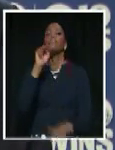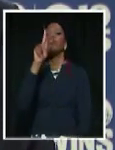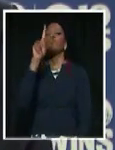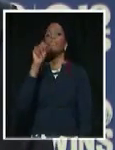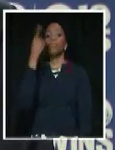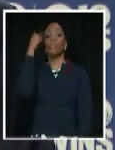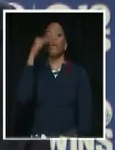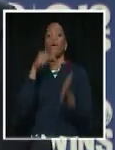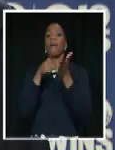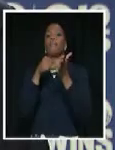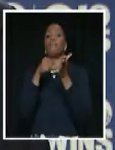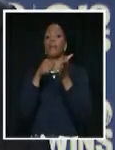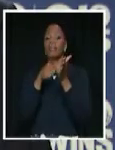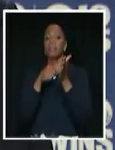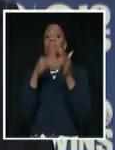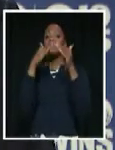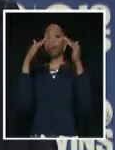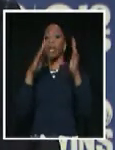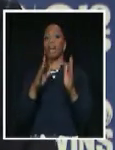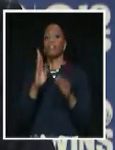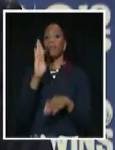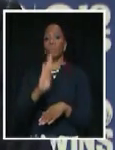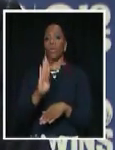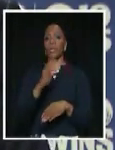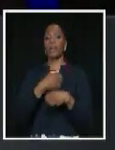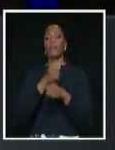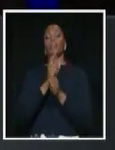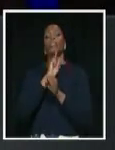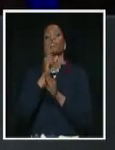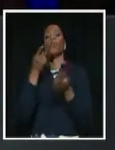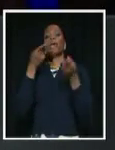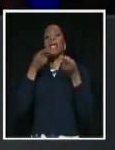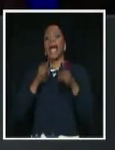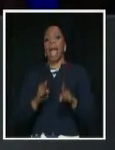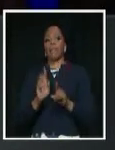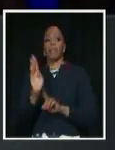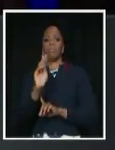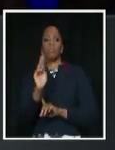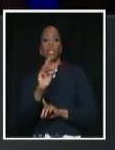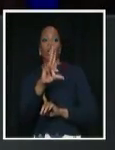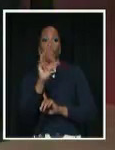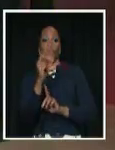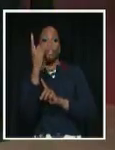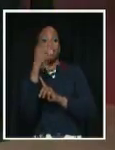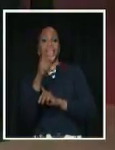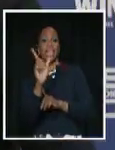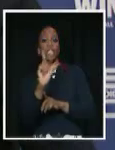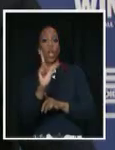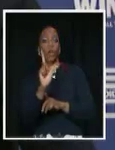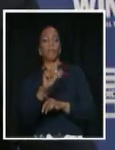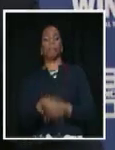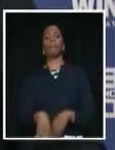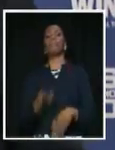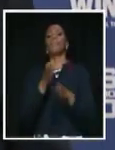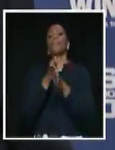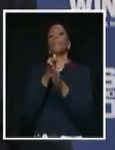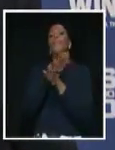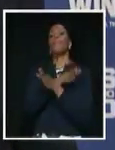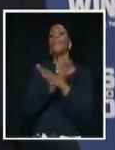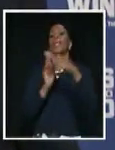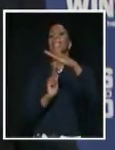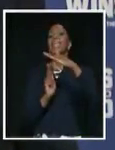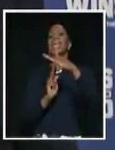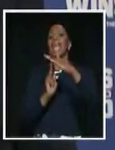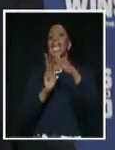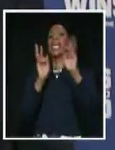housing for the people of Brooklyn. I'll make sure it happens. Well, let's finish on pre-K here. 30 seconds to rebut that, Mr. Lhota. Look, on the pre-K issue, you can pay